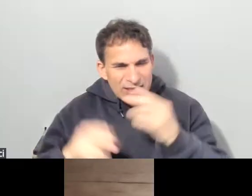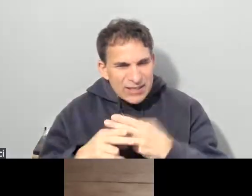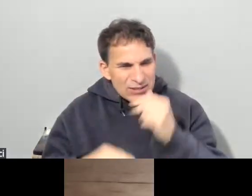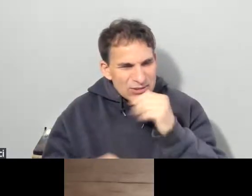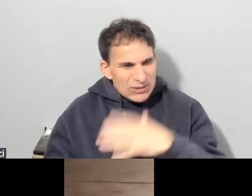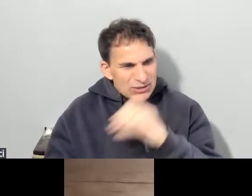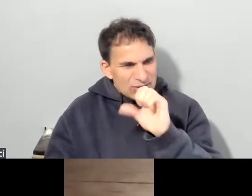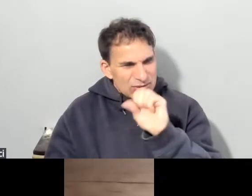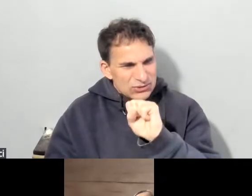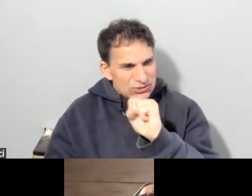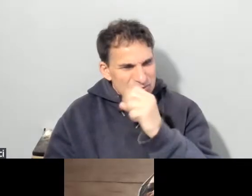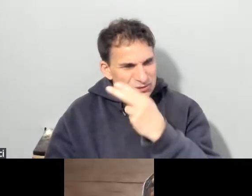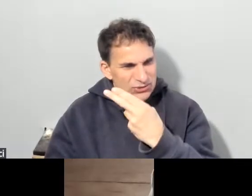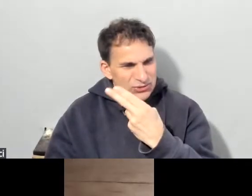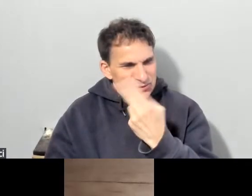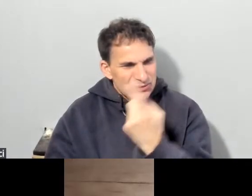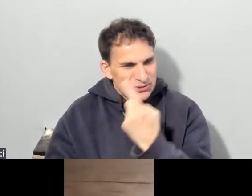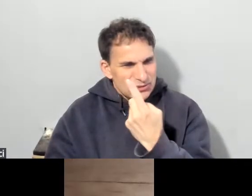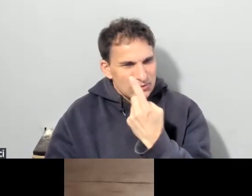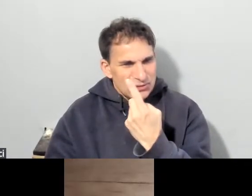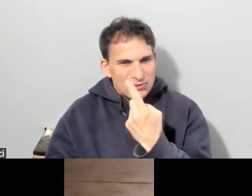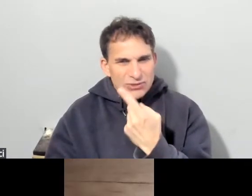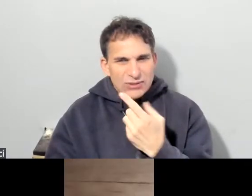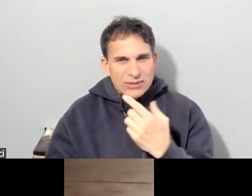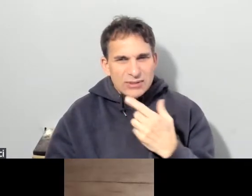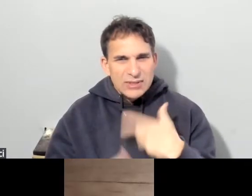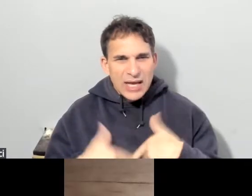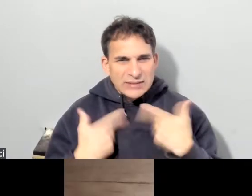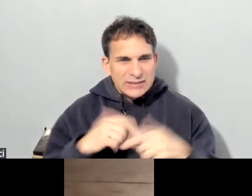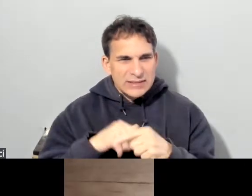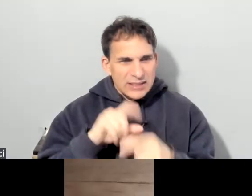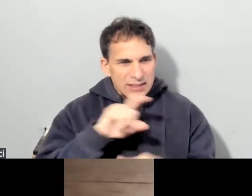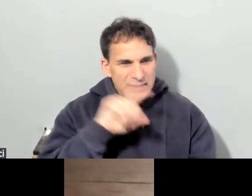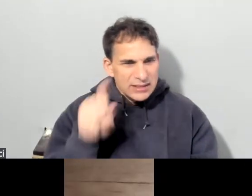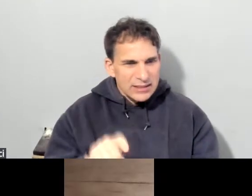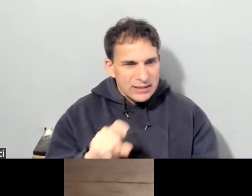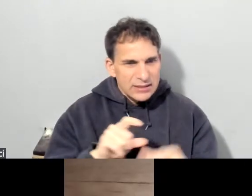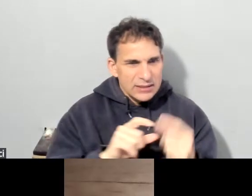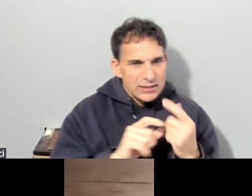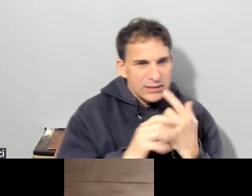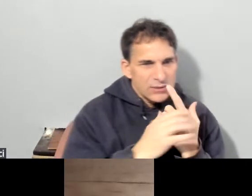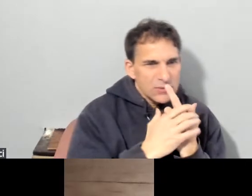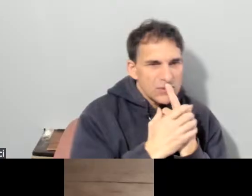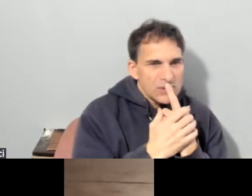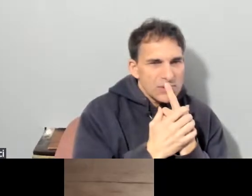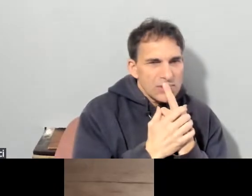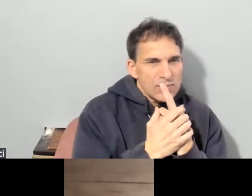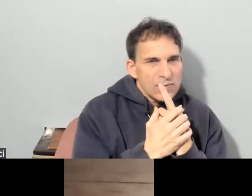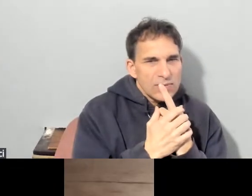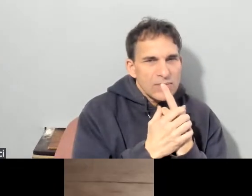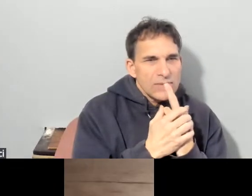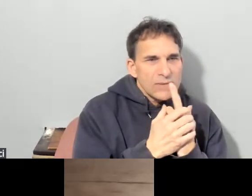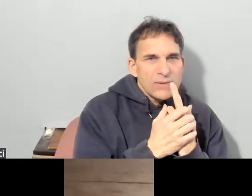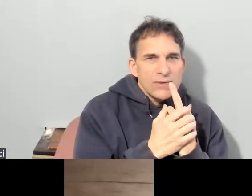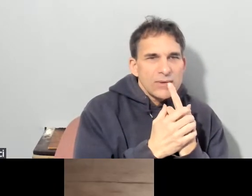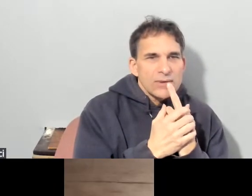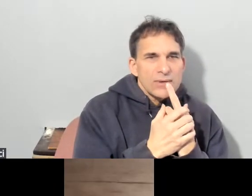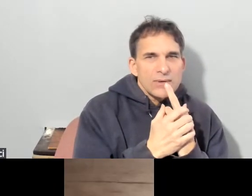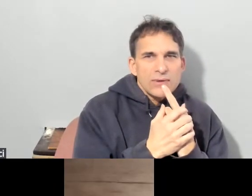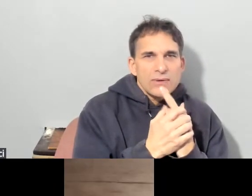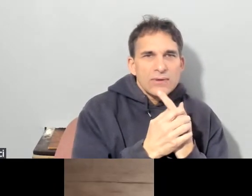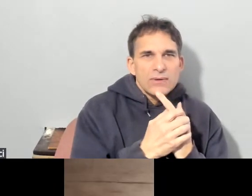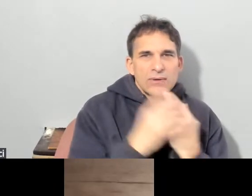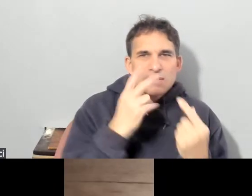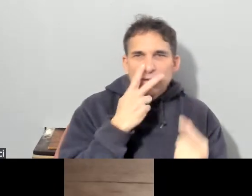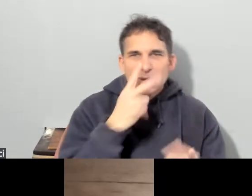The lady with the what SH something with the short hair that lives in Texas. What